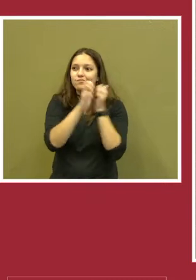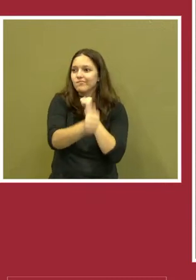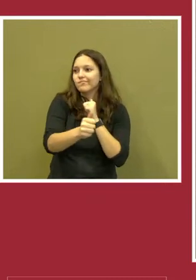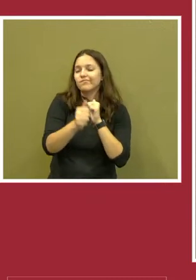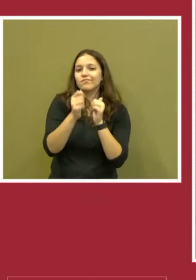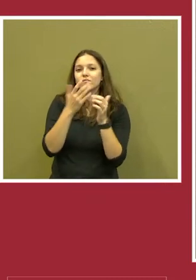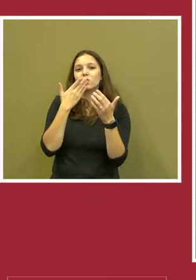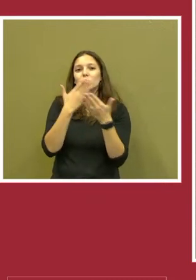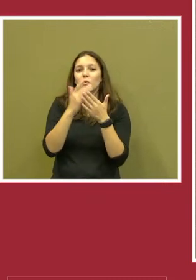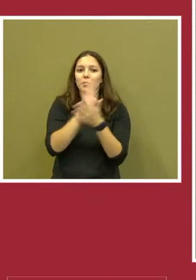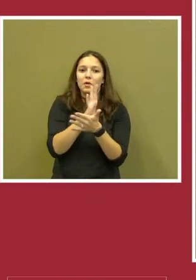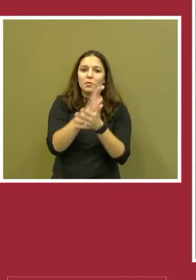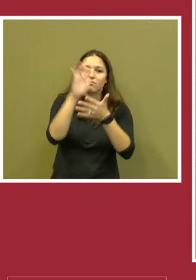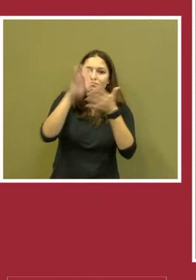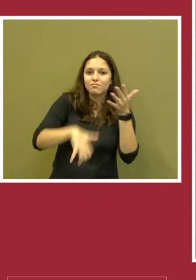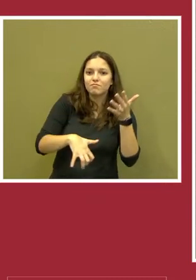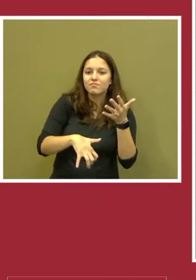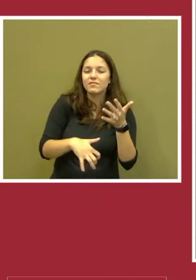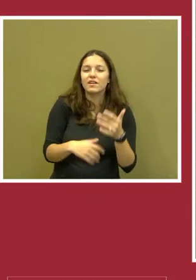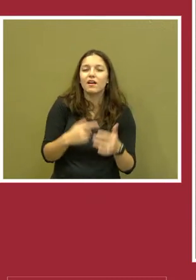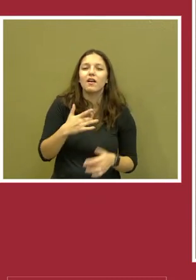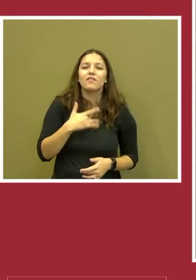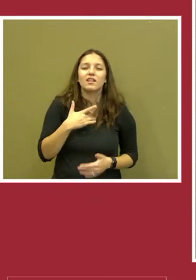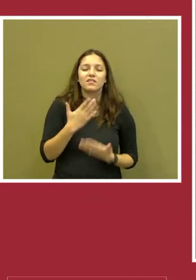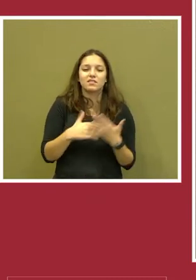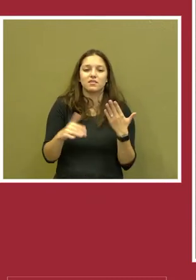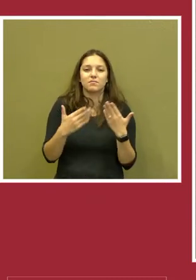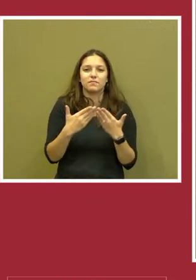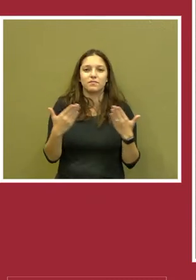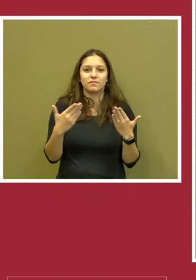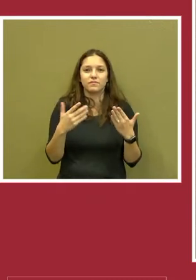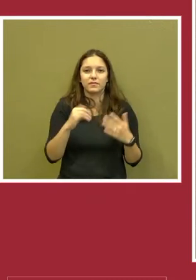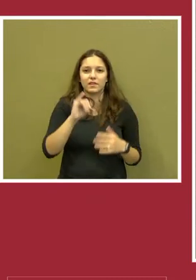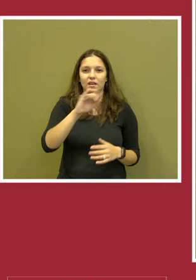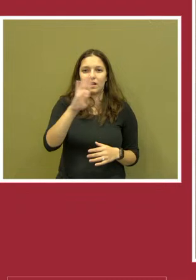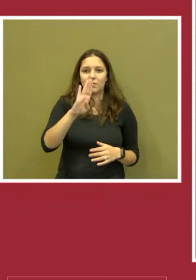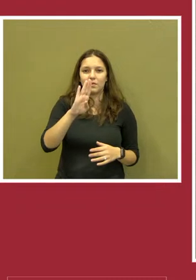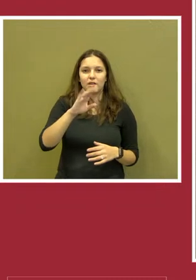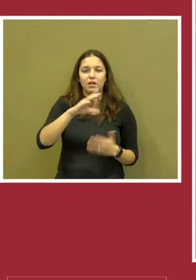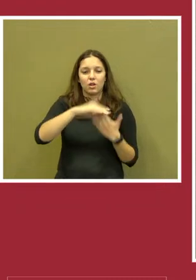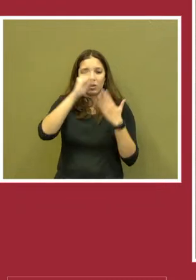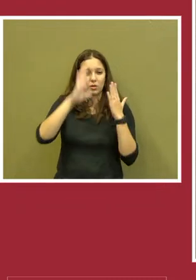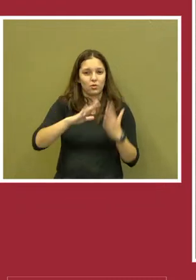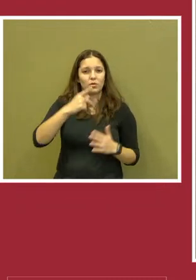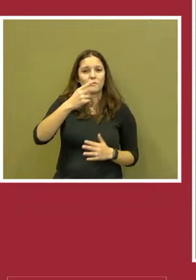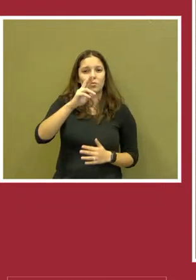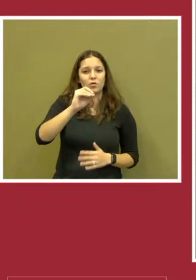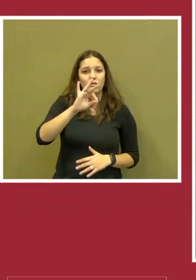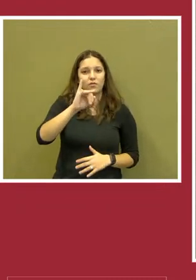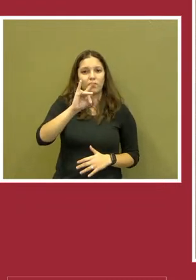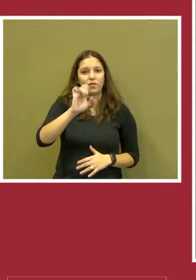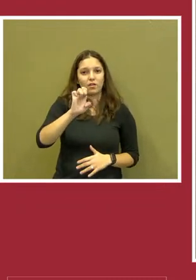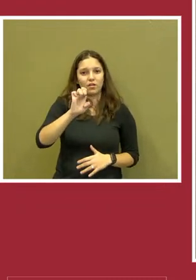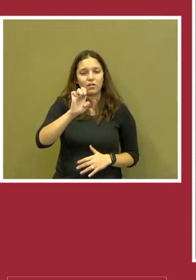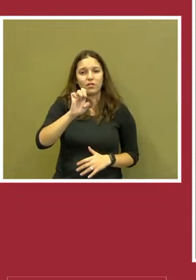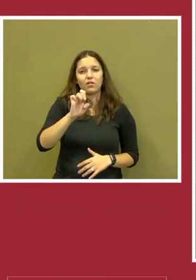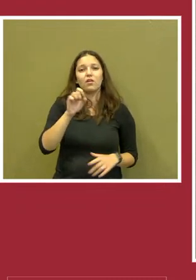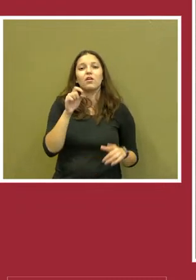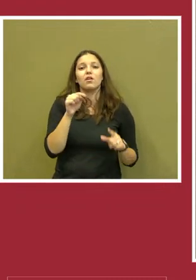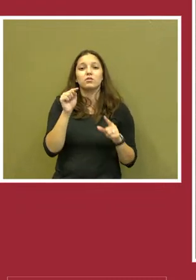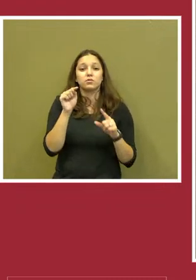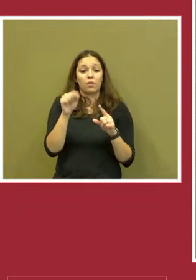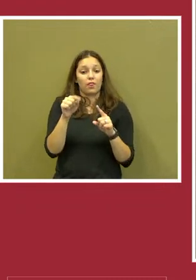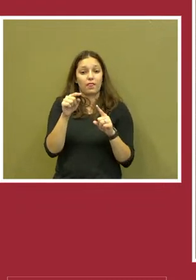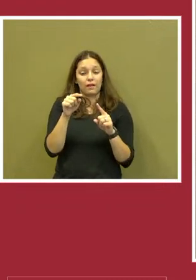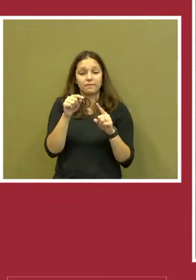about fulfilling some of those attributes that's called the IB learner profile. And we've been able to take that IB learner